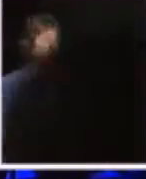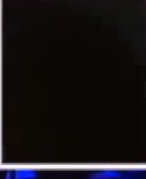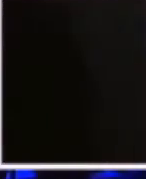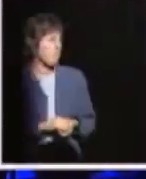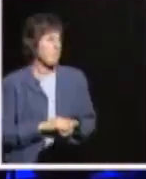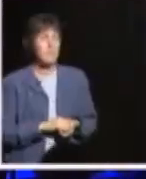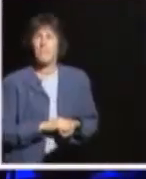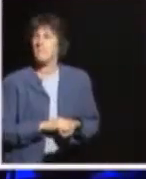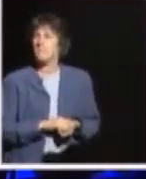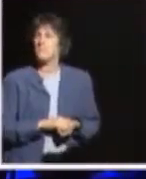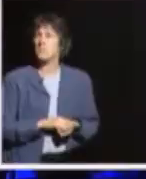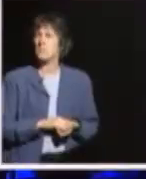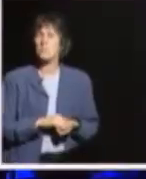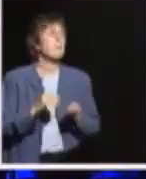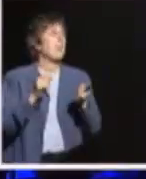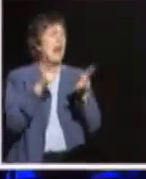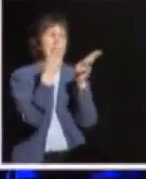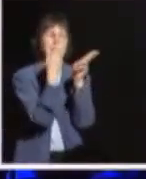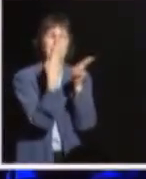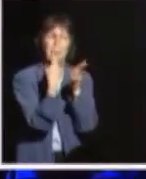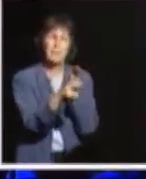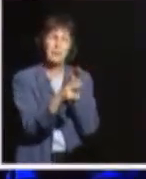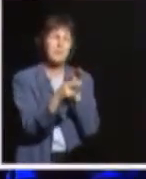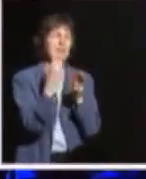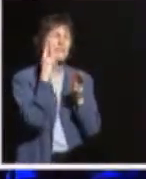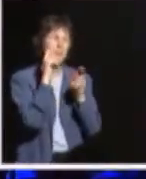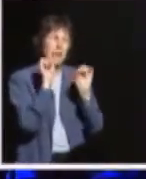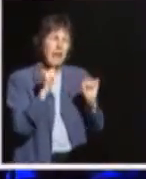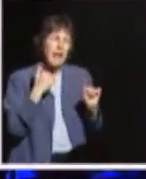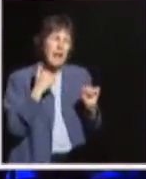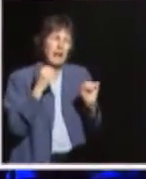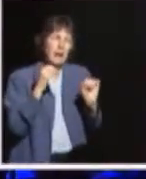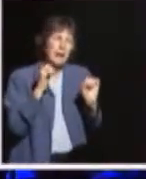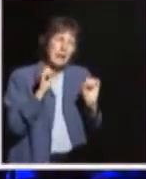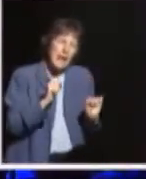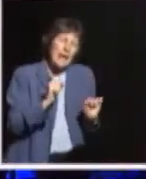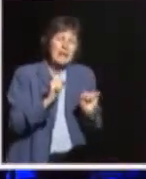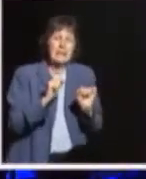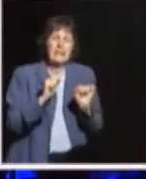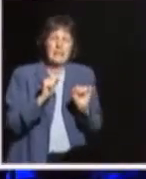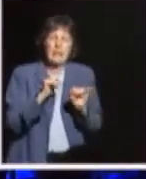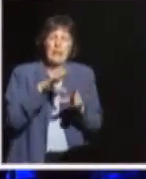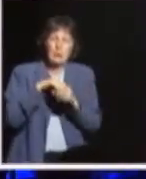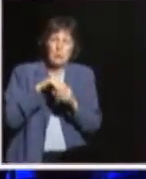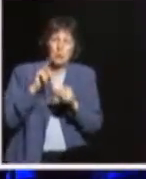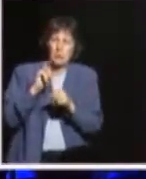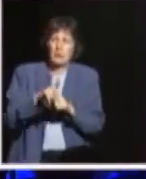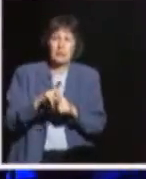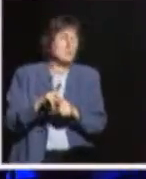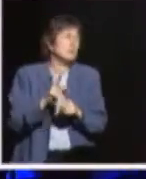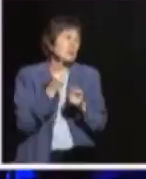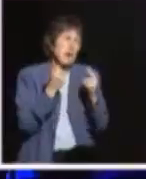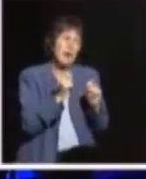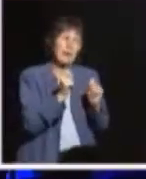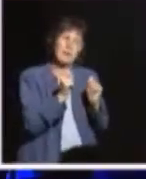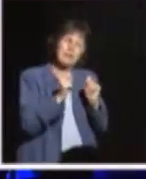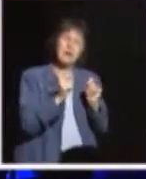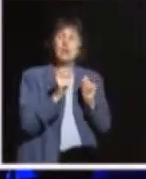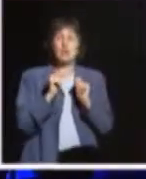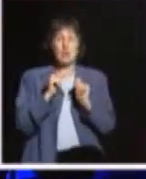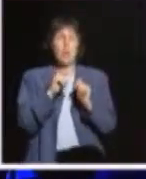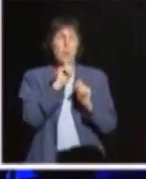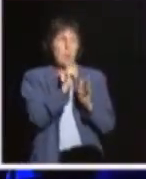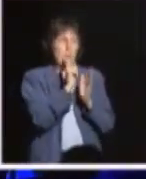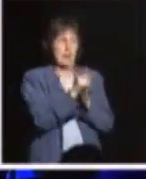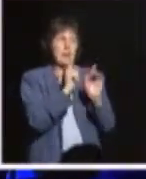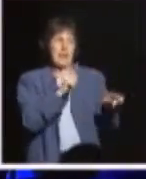if we can keep the question very brief, we can squeeze it in. We're getting really close, but we're trying very hard. And we're asking the candidates to limit it to 1 minute each.